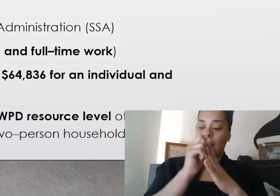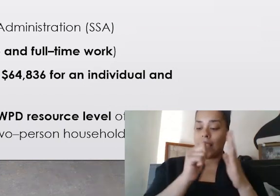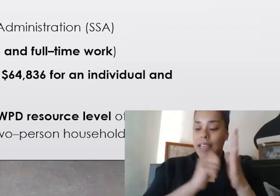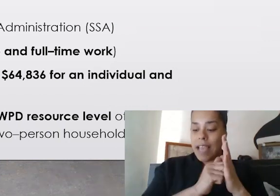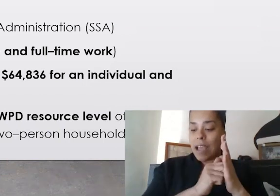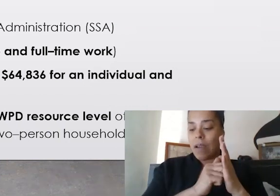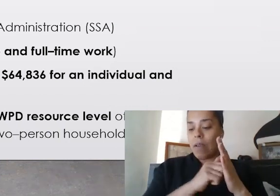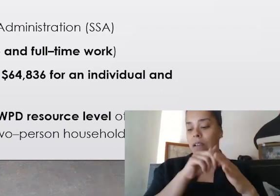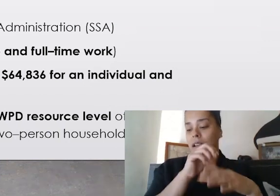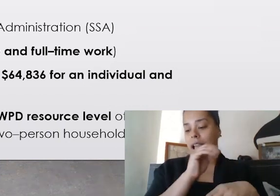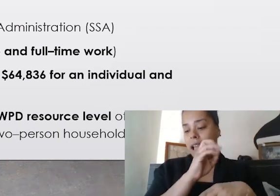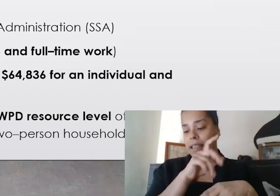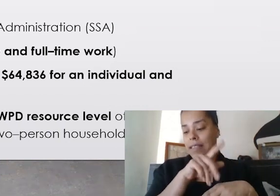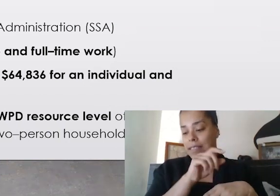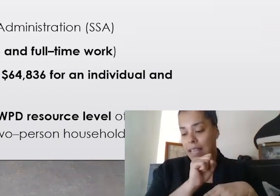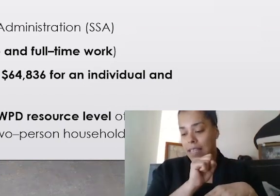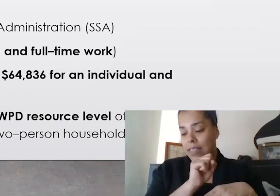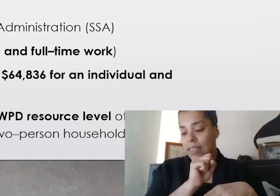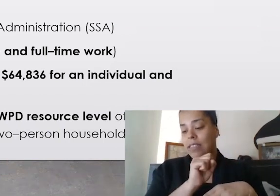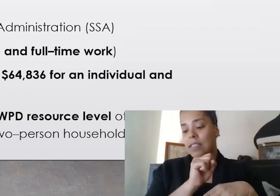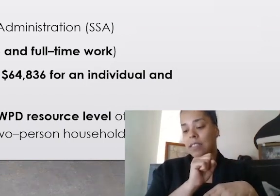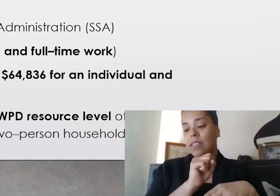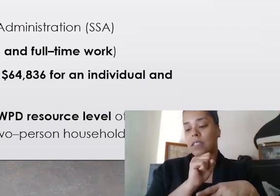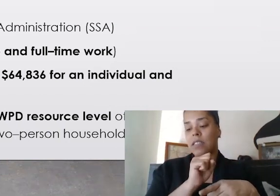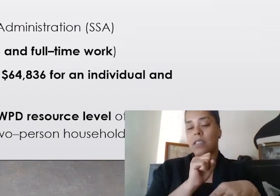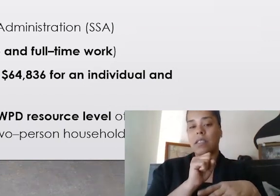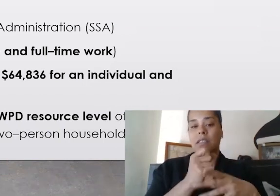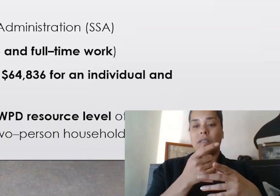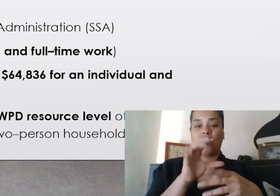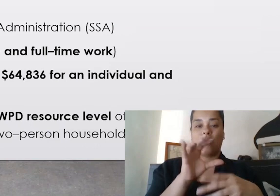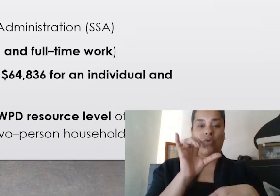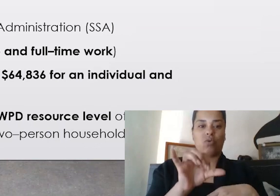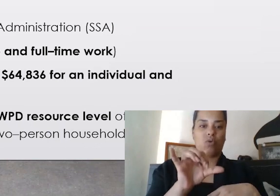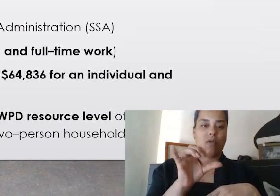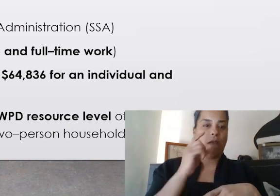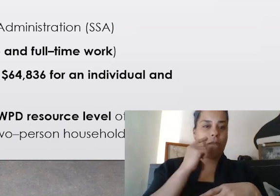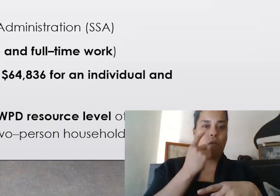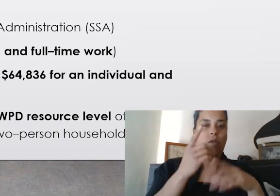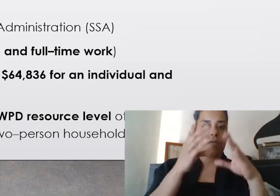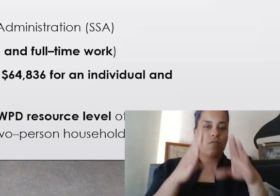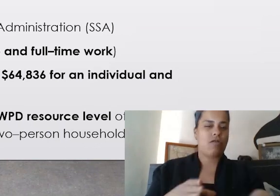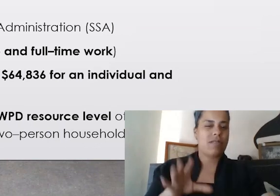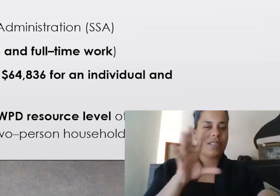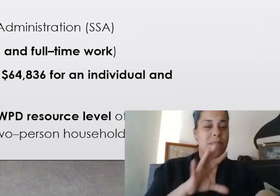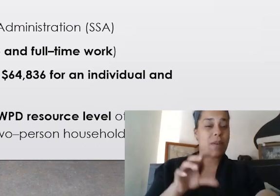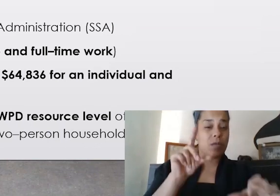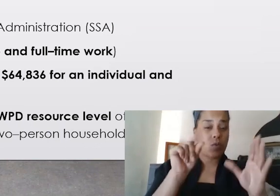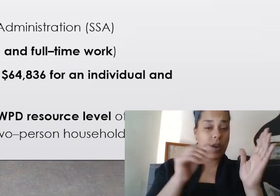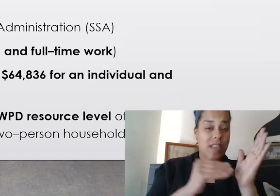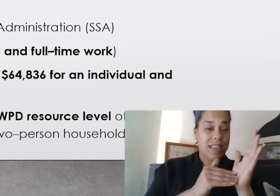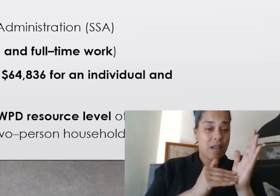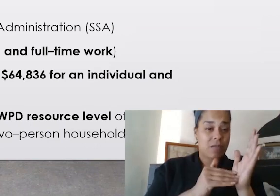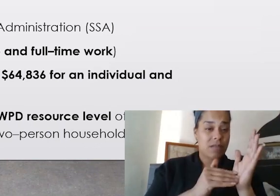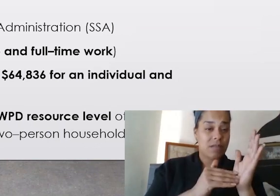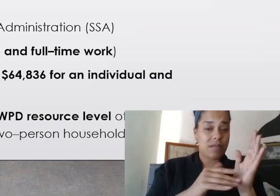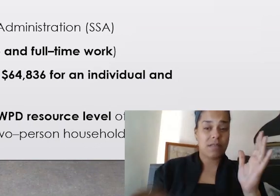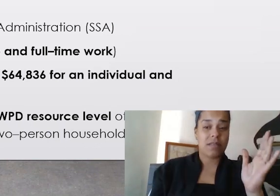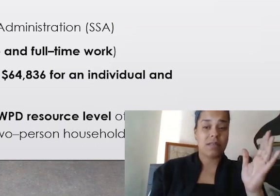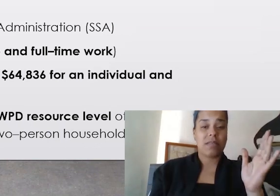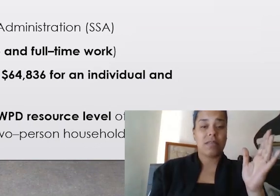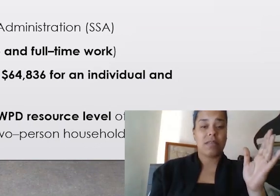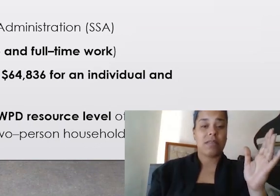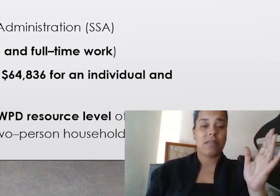certain amount. So for an individual, that's about $20,000 for one person household, and for